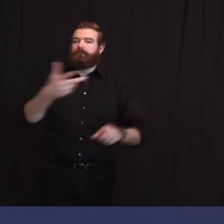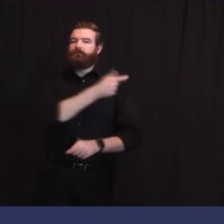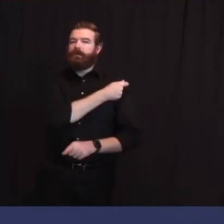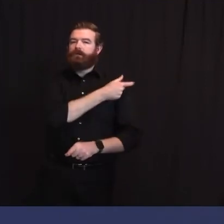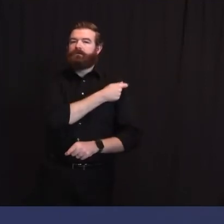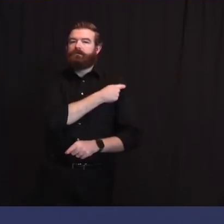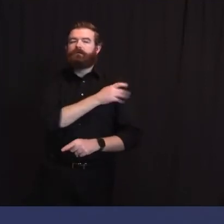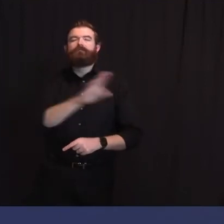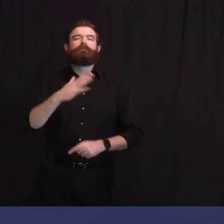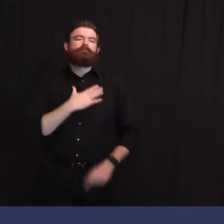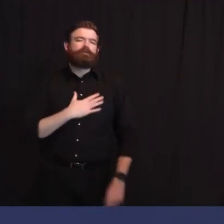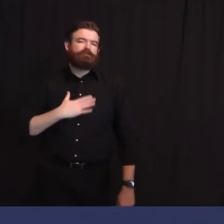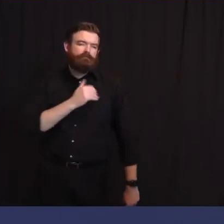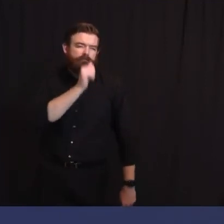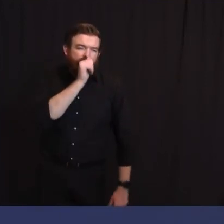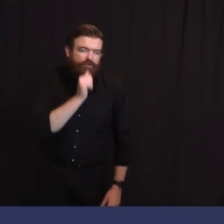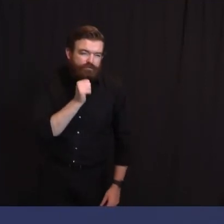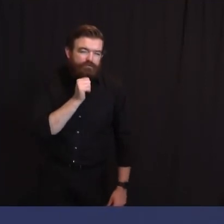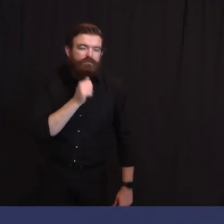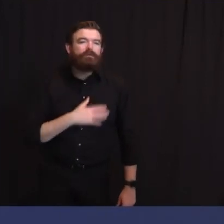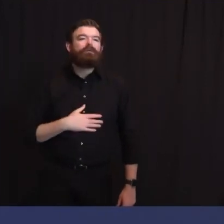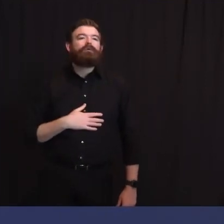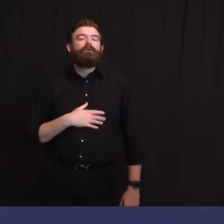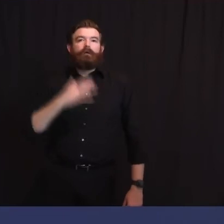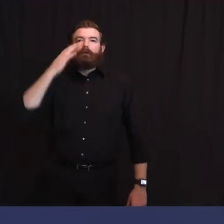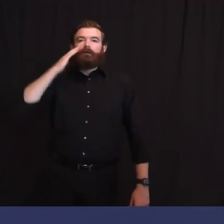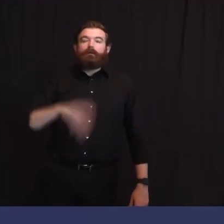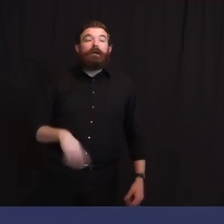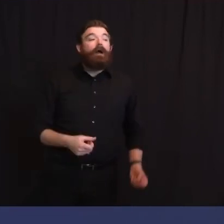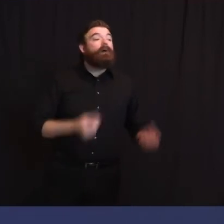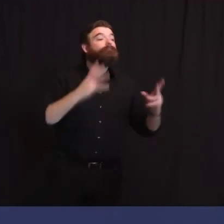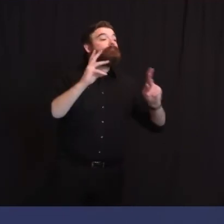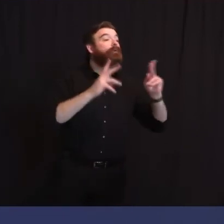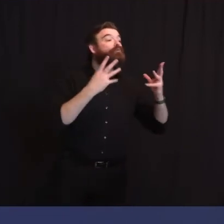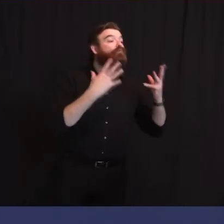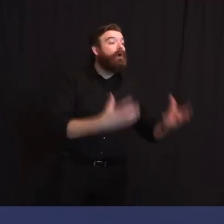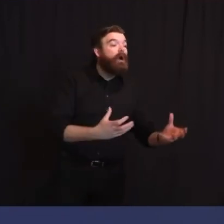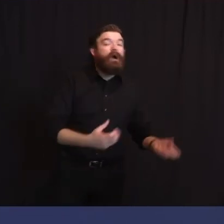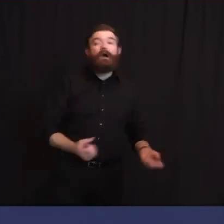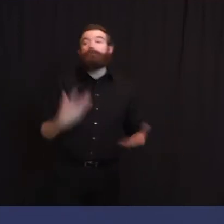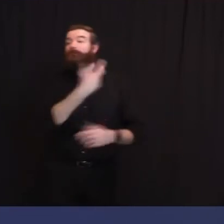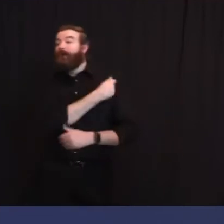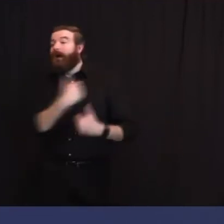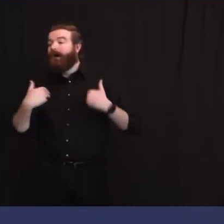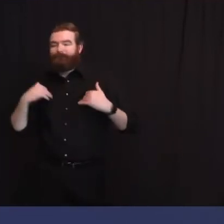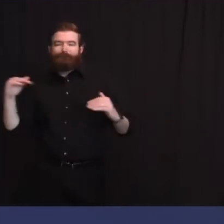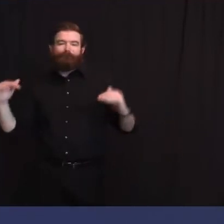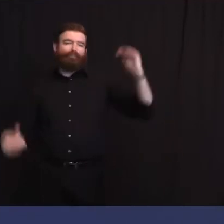imbalance. It will go away. It will cure itself, but it will take time. Thank you all.